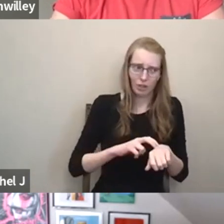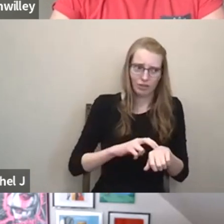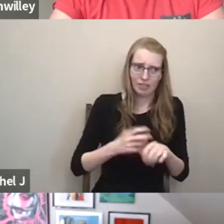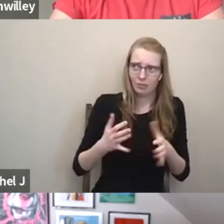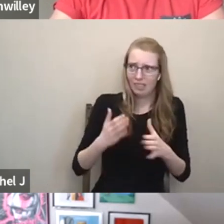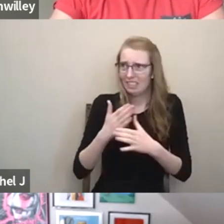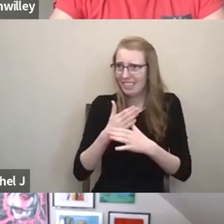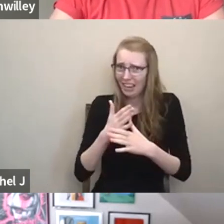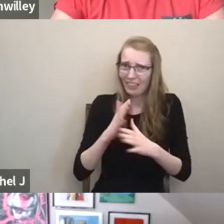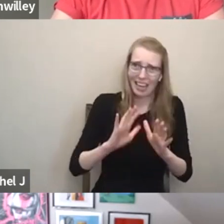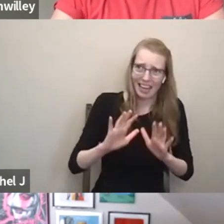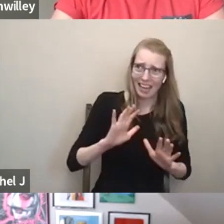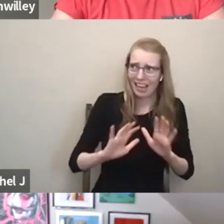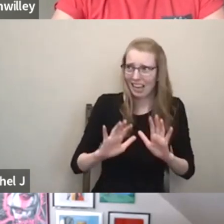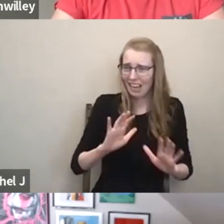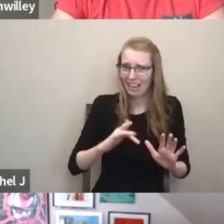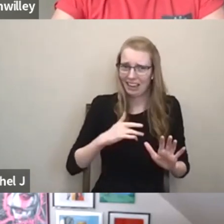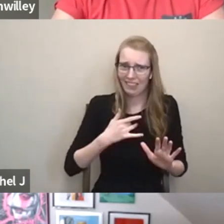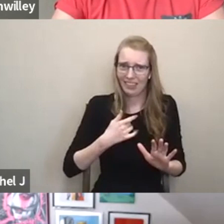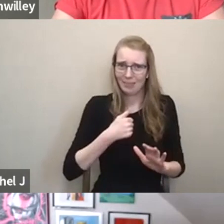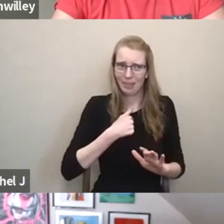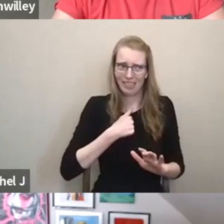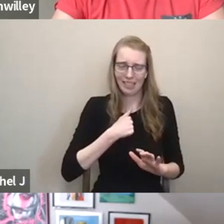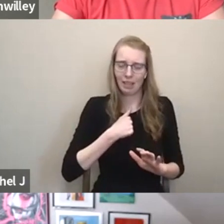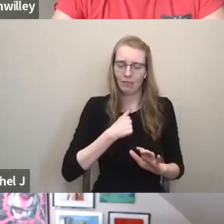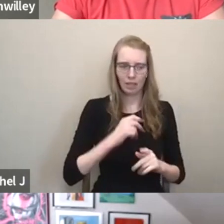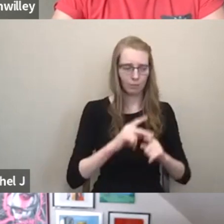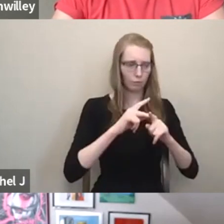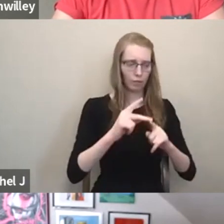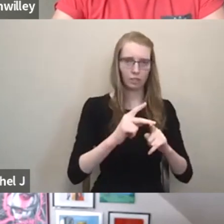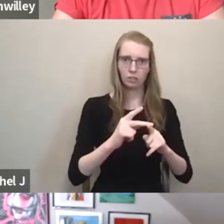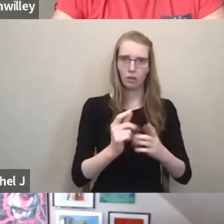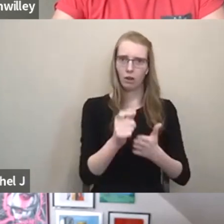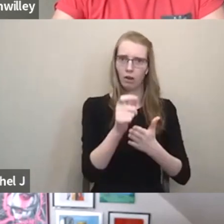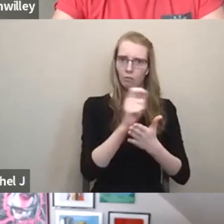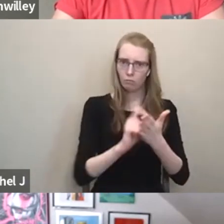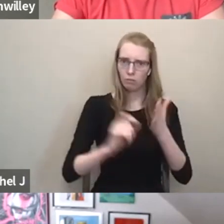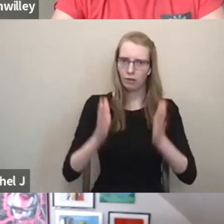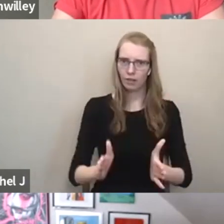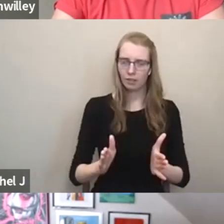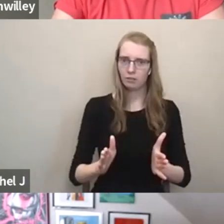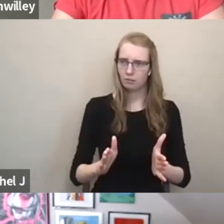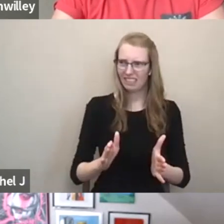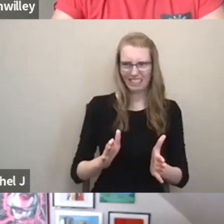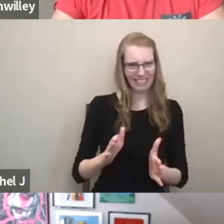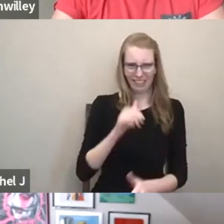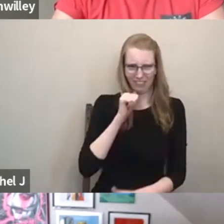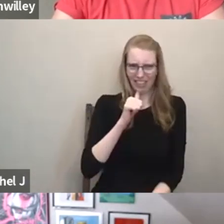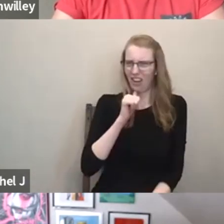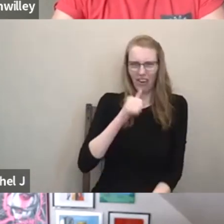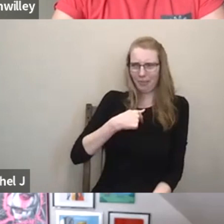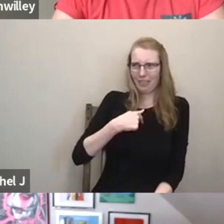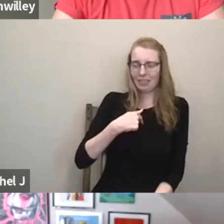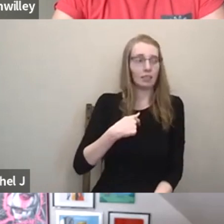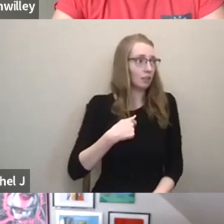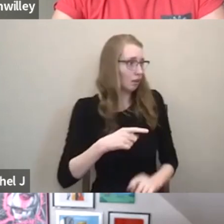things. And I didn't really consider myself a playwright. And he said, but you wrote a play. Yeah, you're talking to me